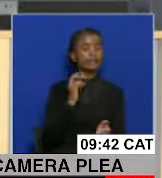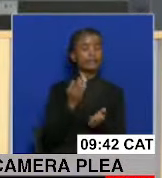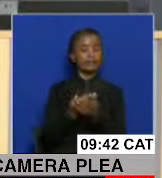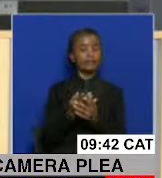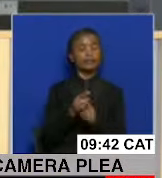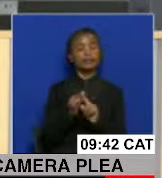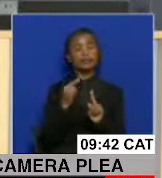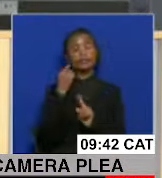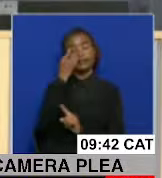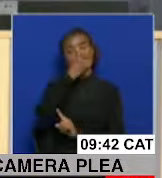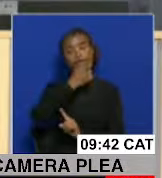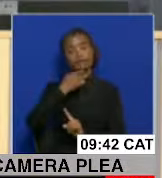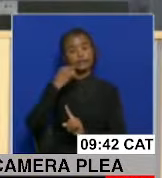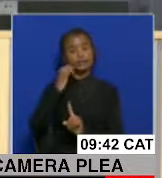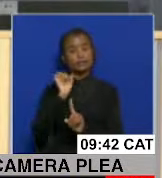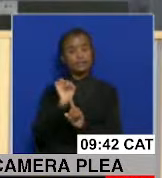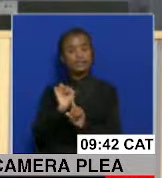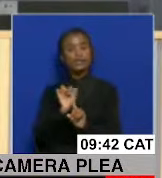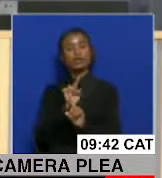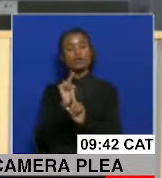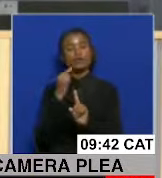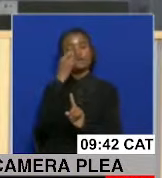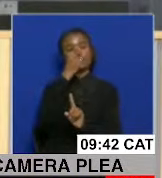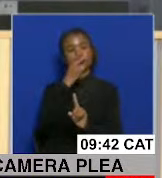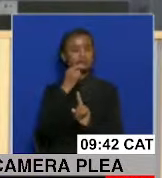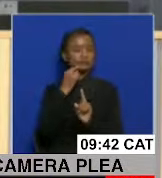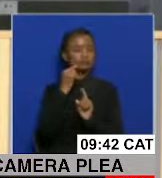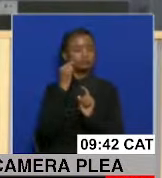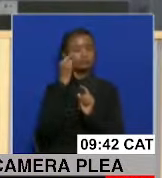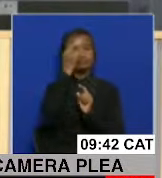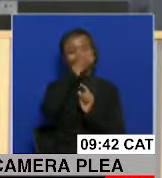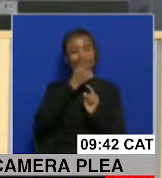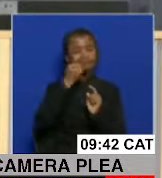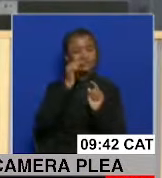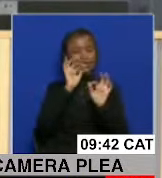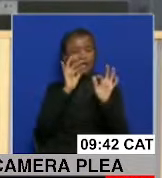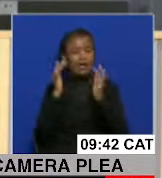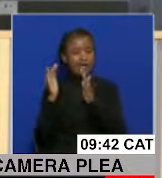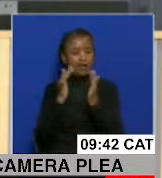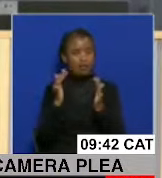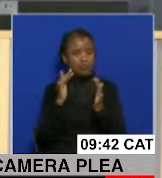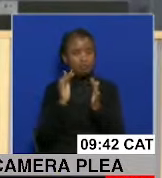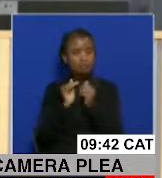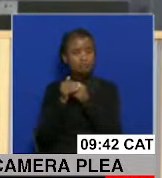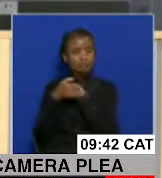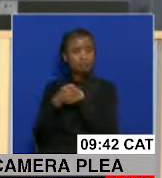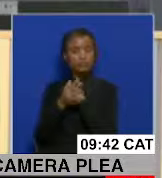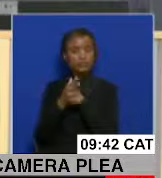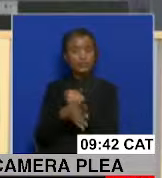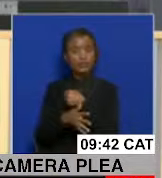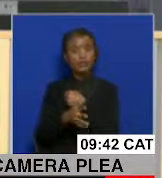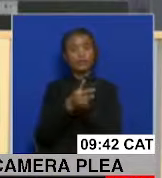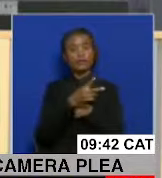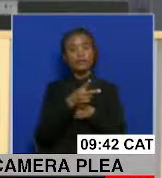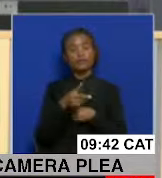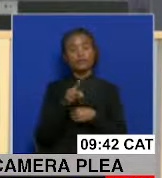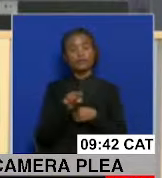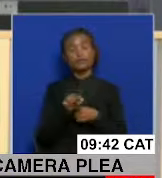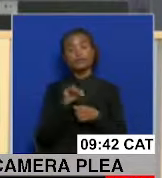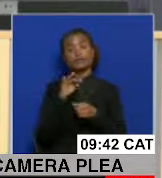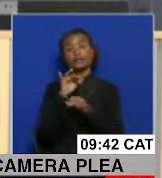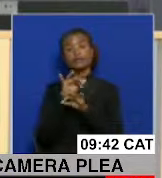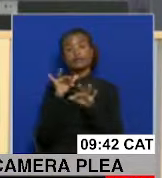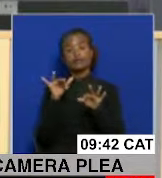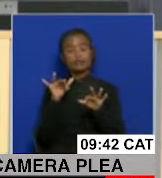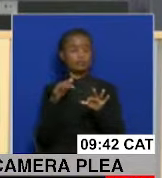visual features will be concealed. 3, persons granted access to the proceedings are prohibited from publishing,